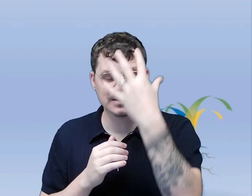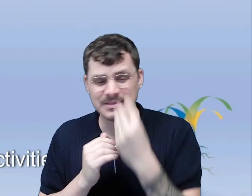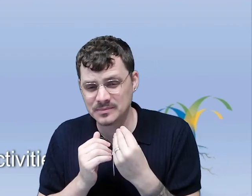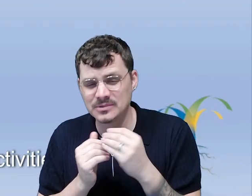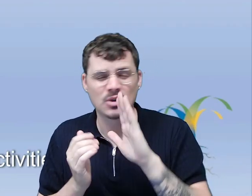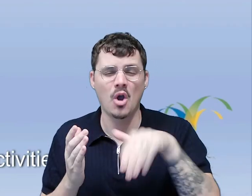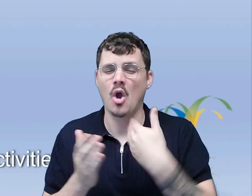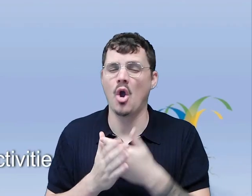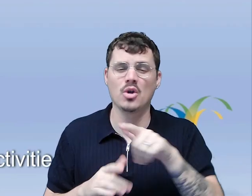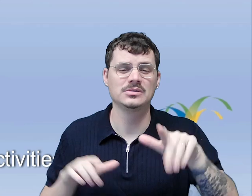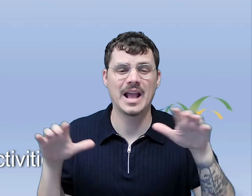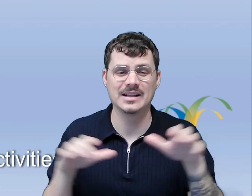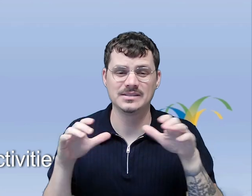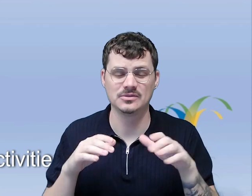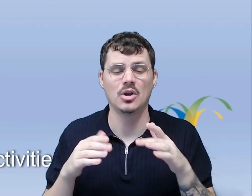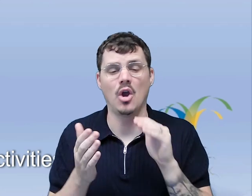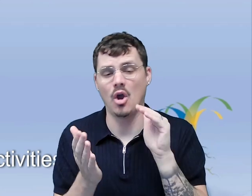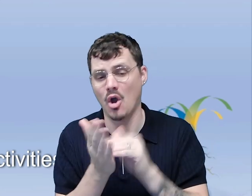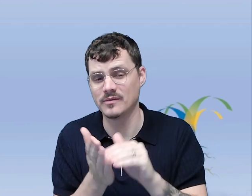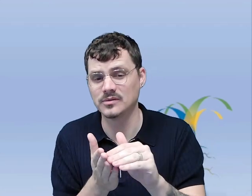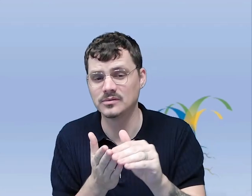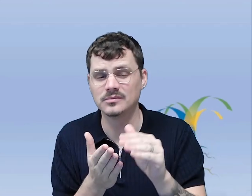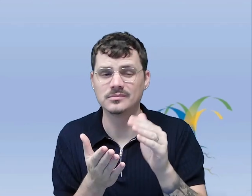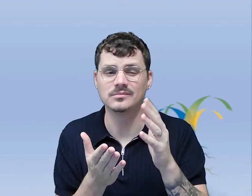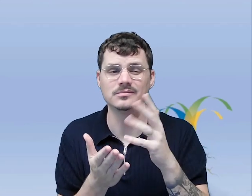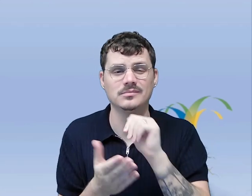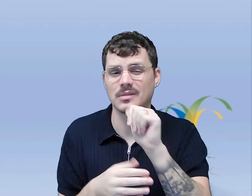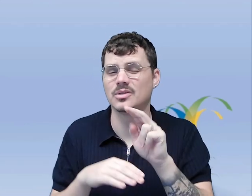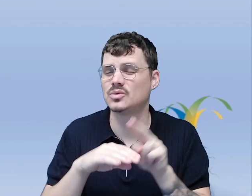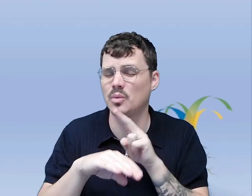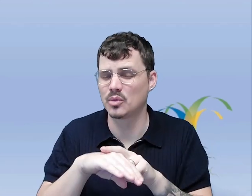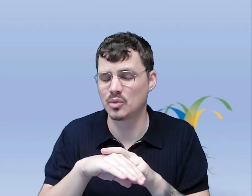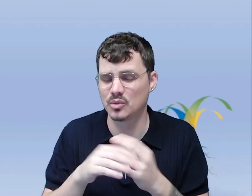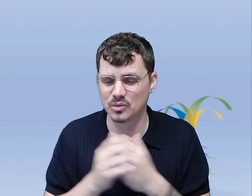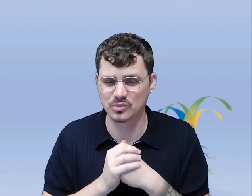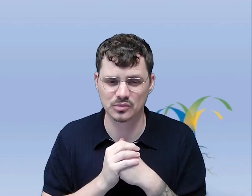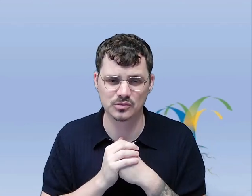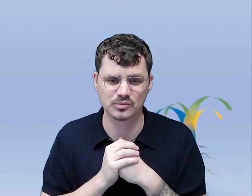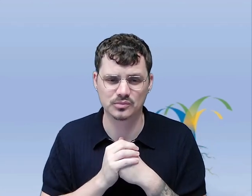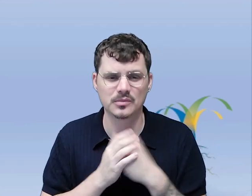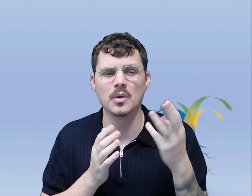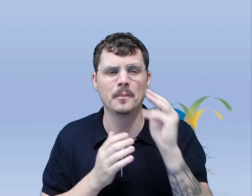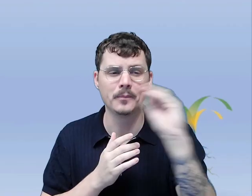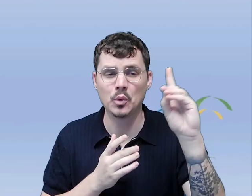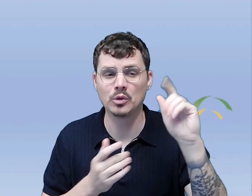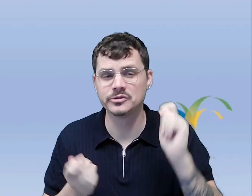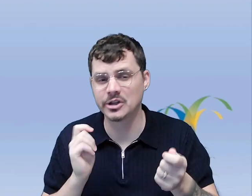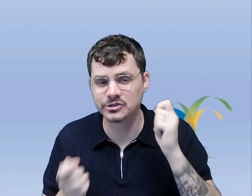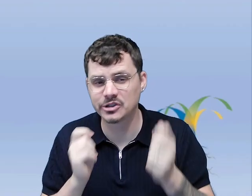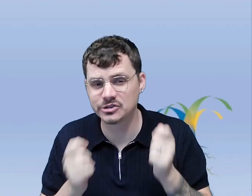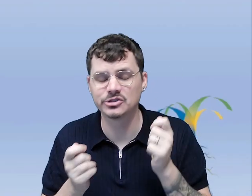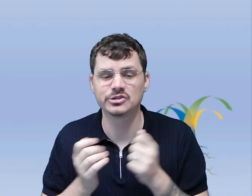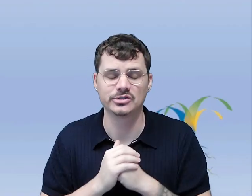Eating and sleeping and all those other activities are often quite naturally irregular. There's